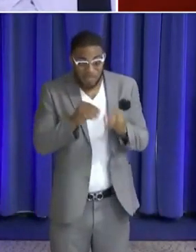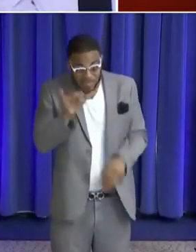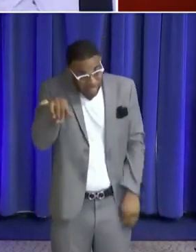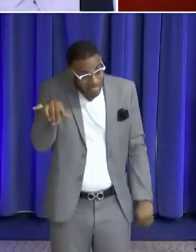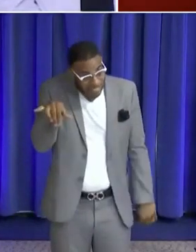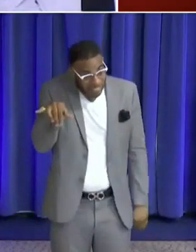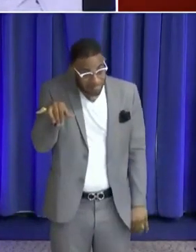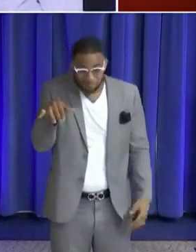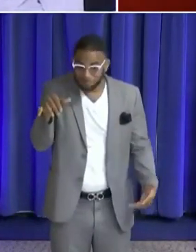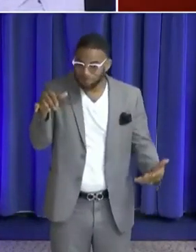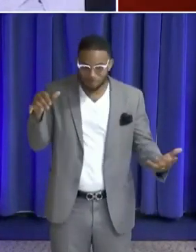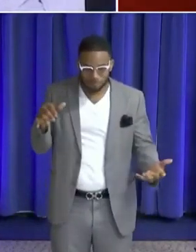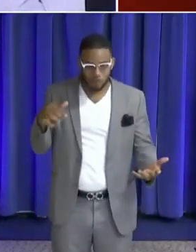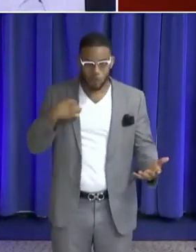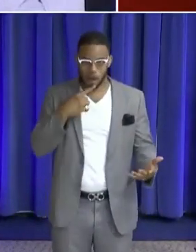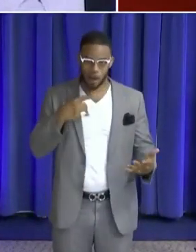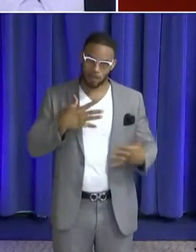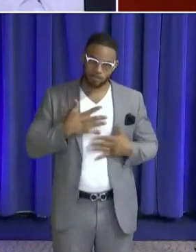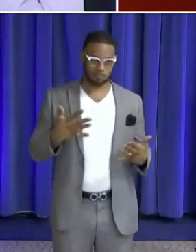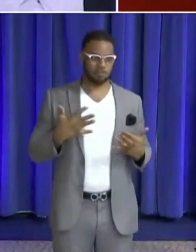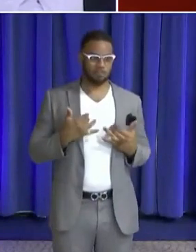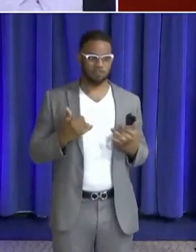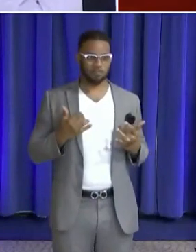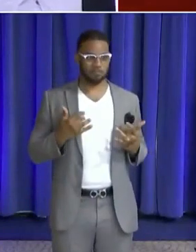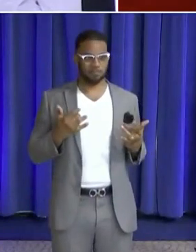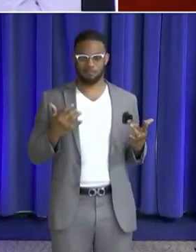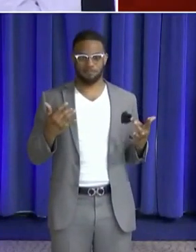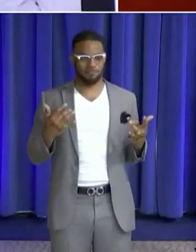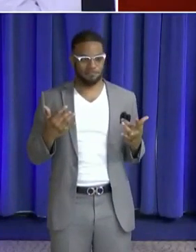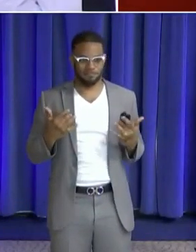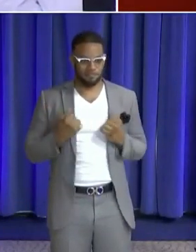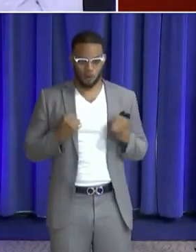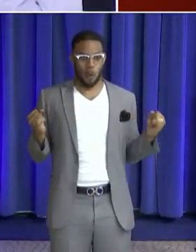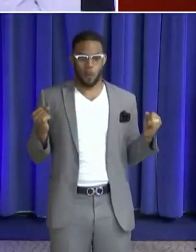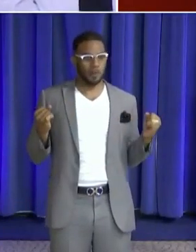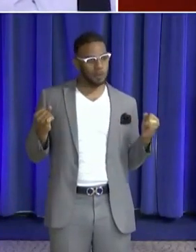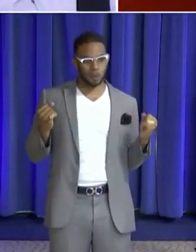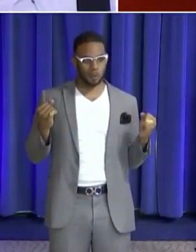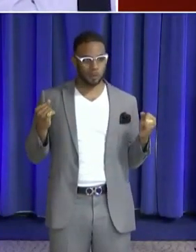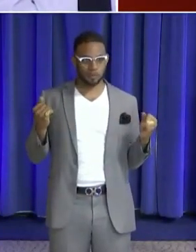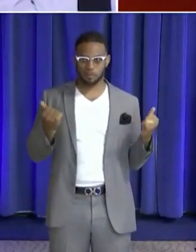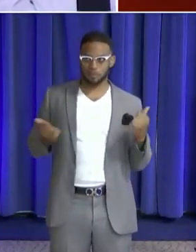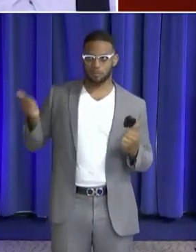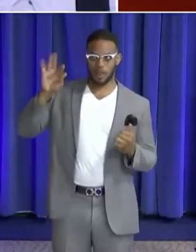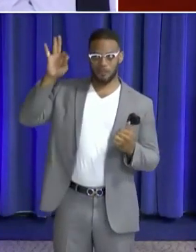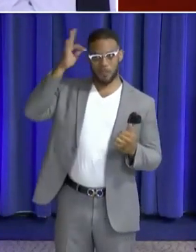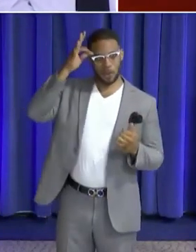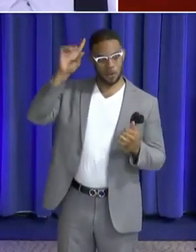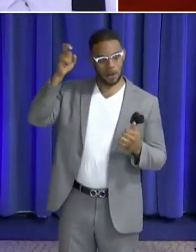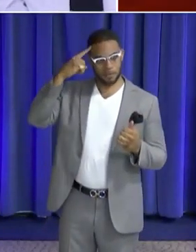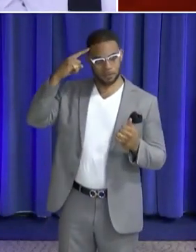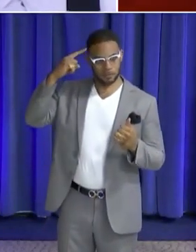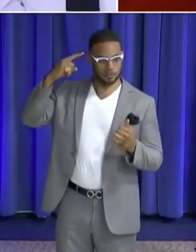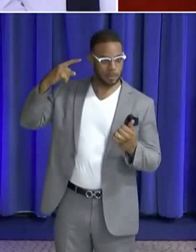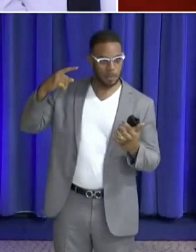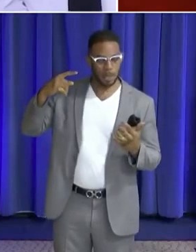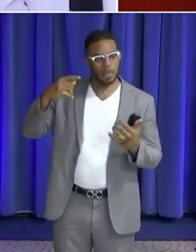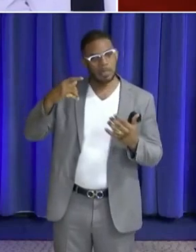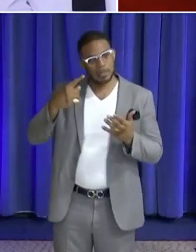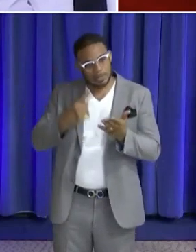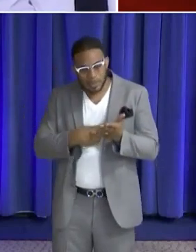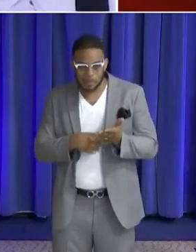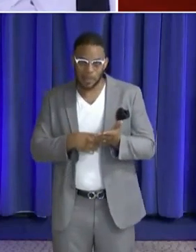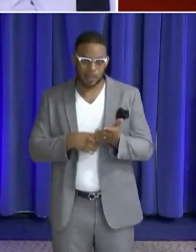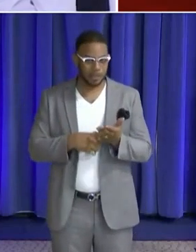that, we are subject to the whims of the federal government. Sometimes